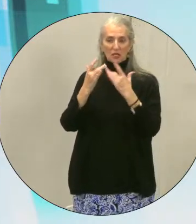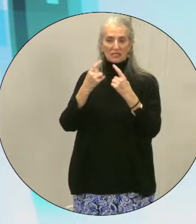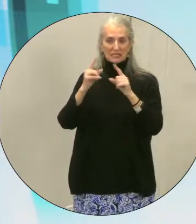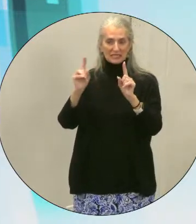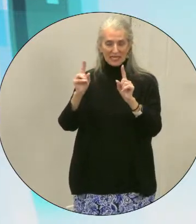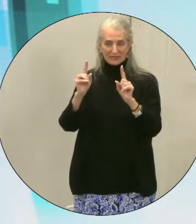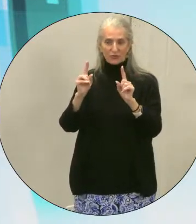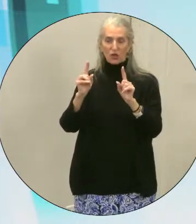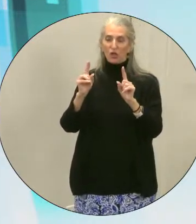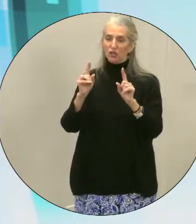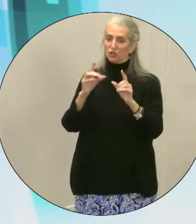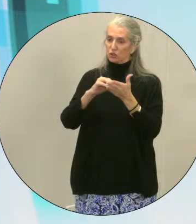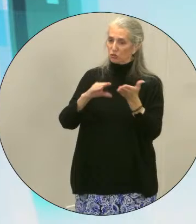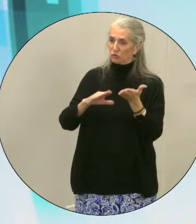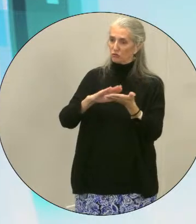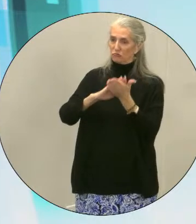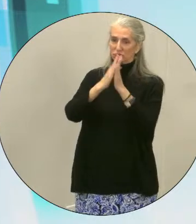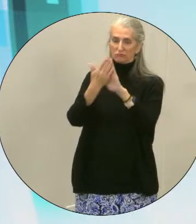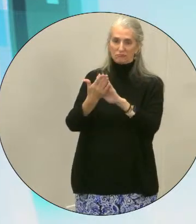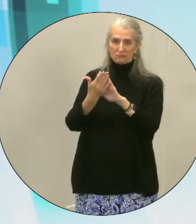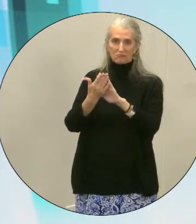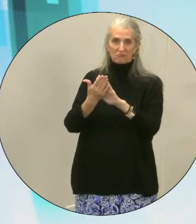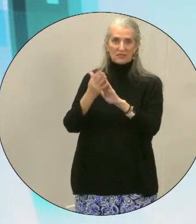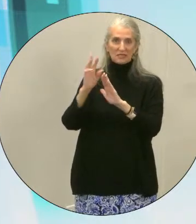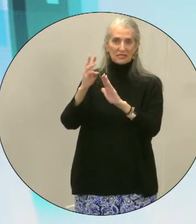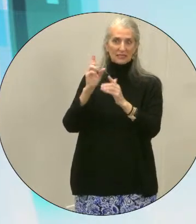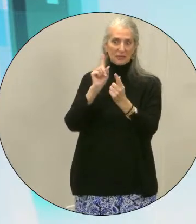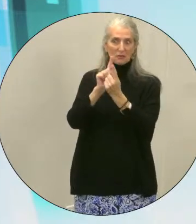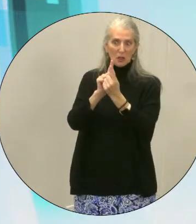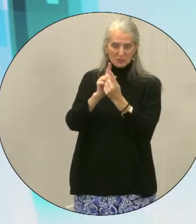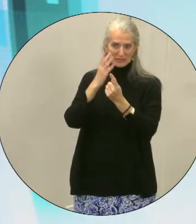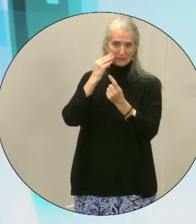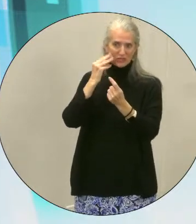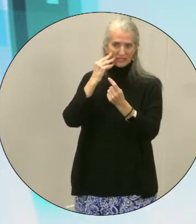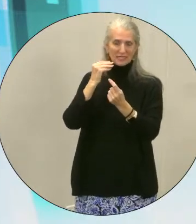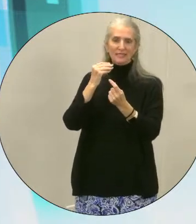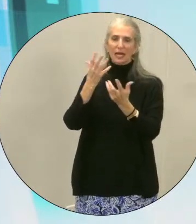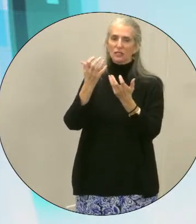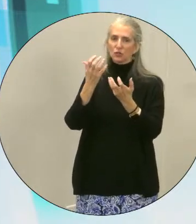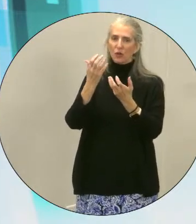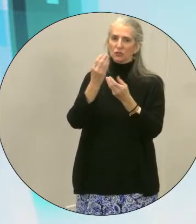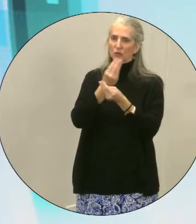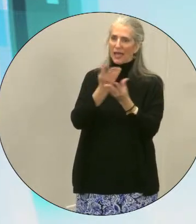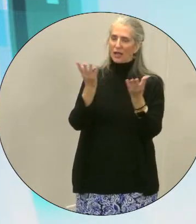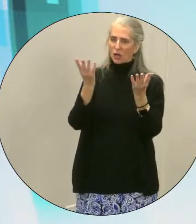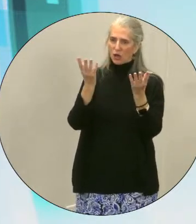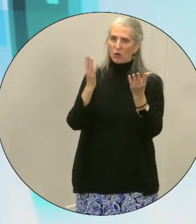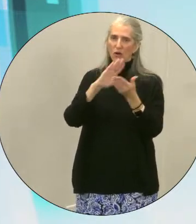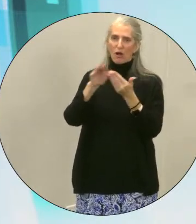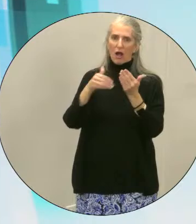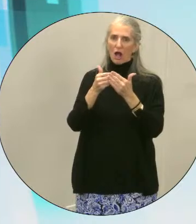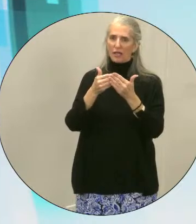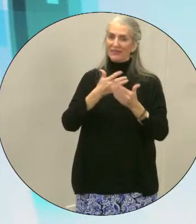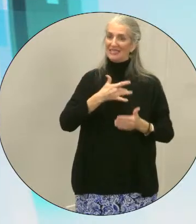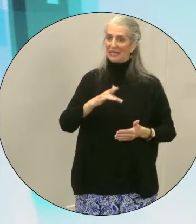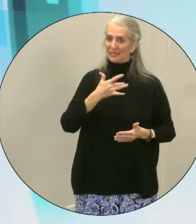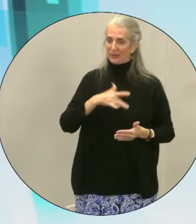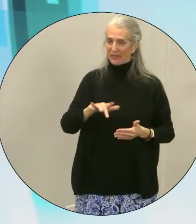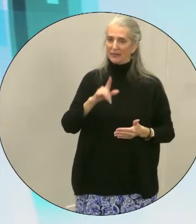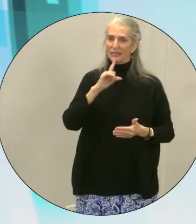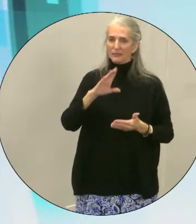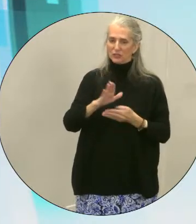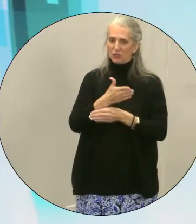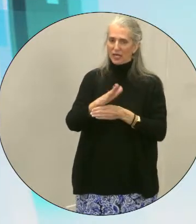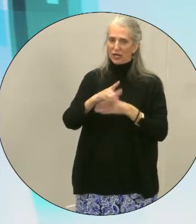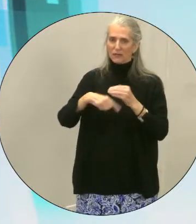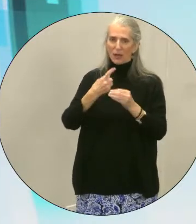really successful experiences, and I just want to echo all of the sentiment that's been shared about what's going